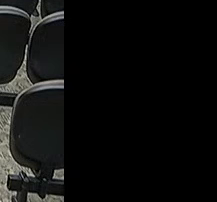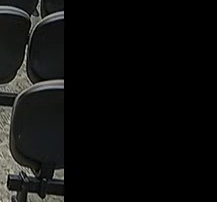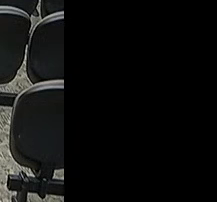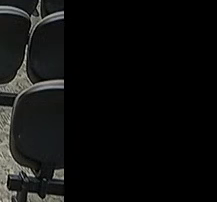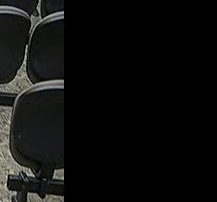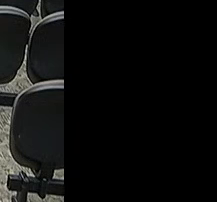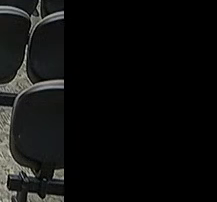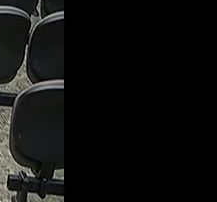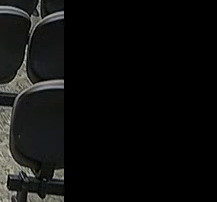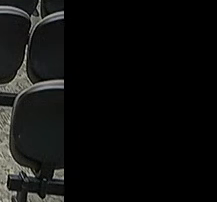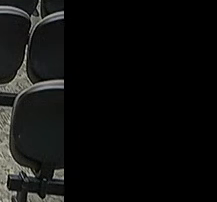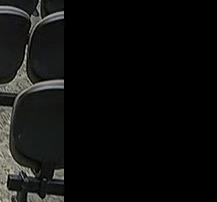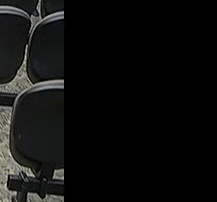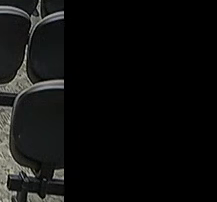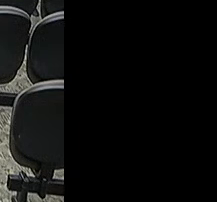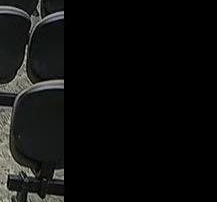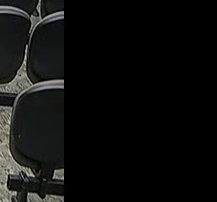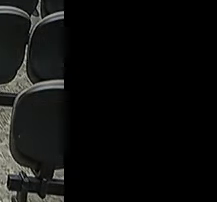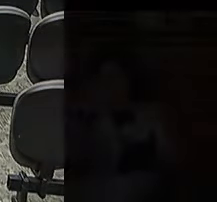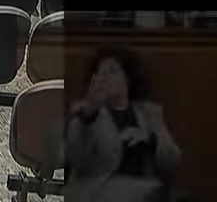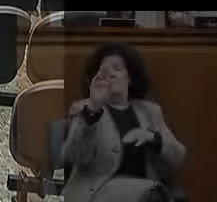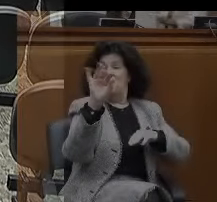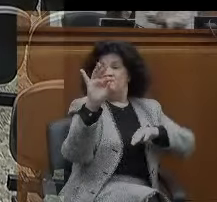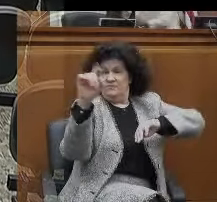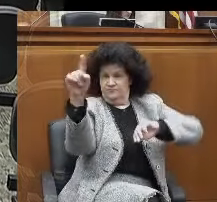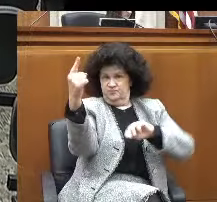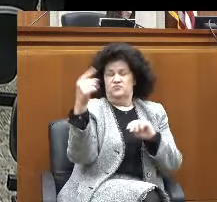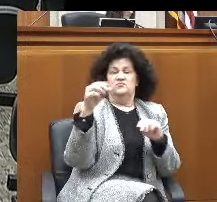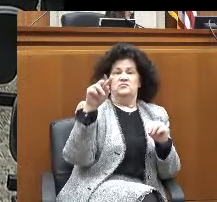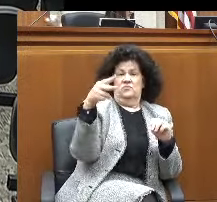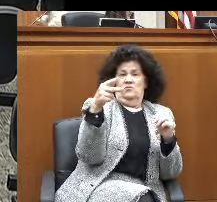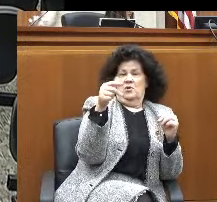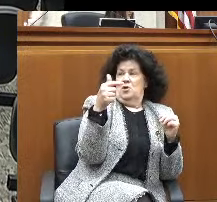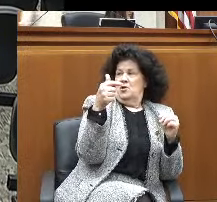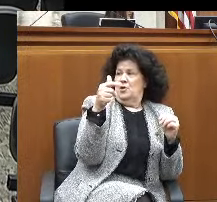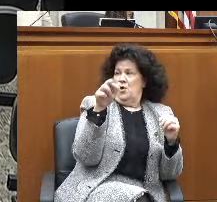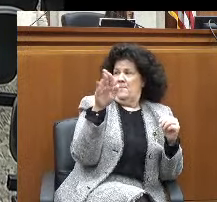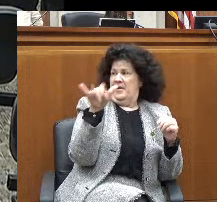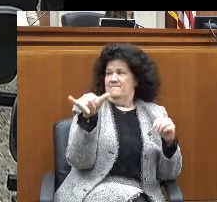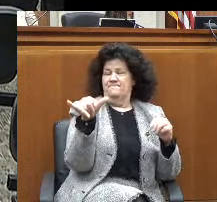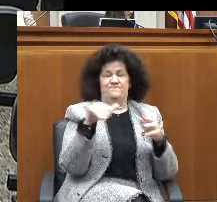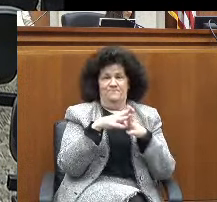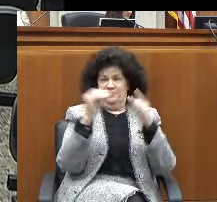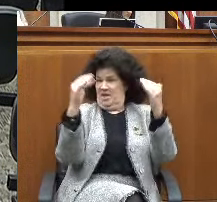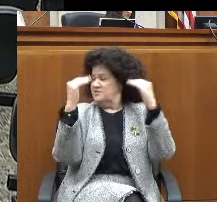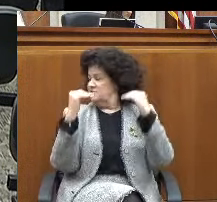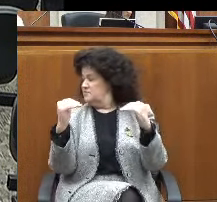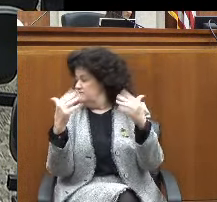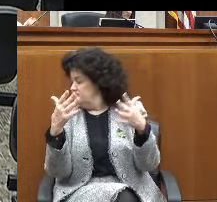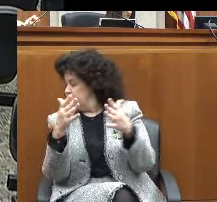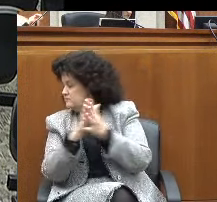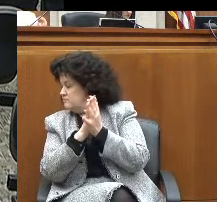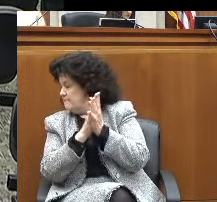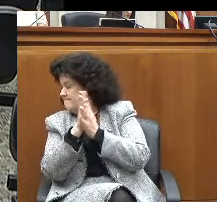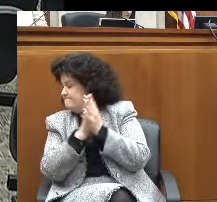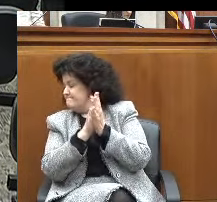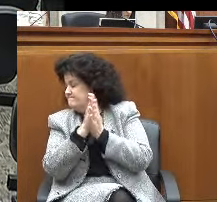Dr. Boki and Mr. Garvey, seconded. Next item.